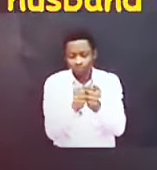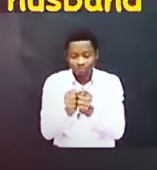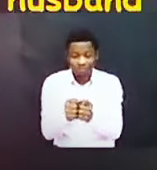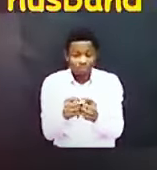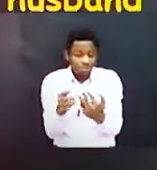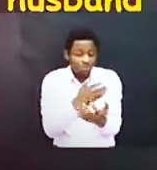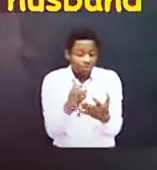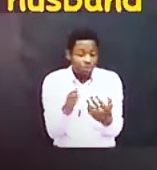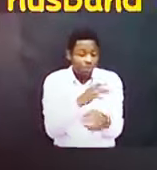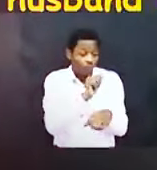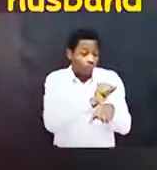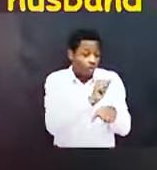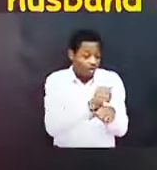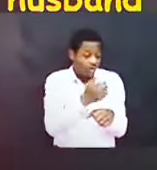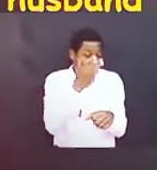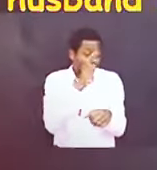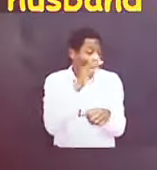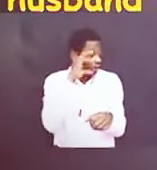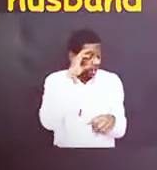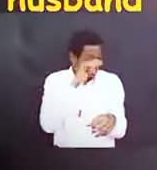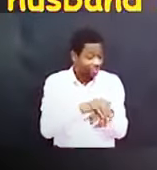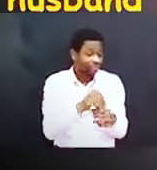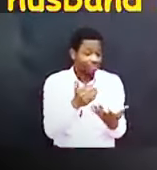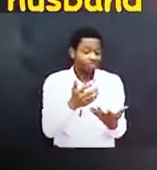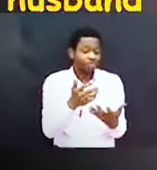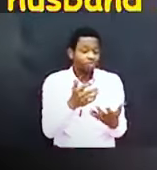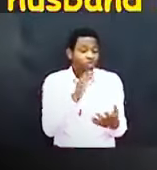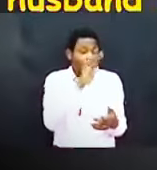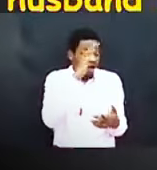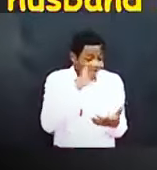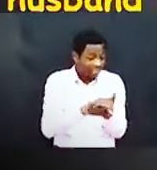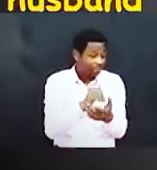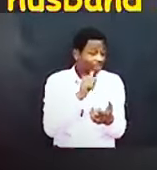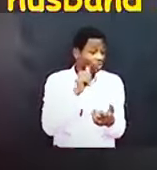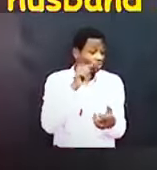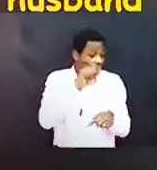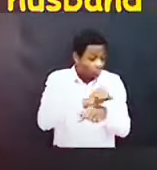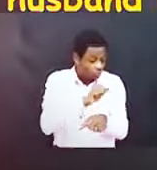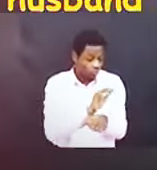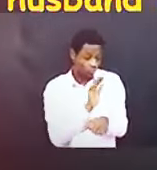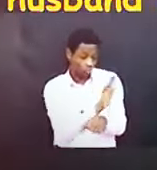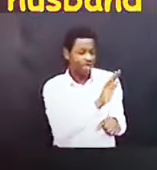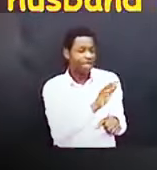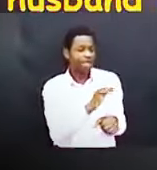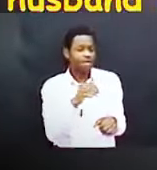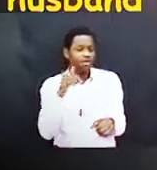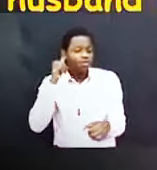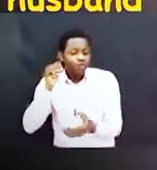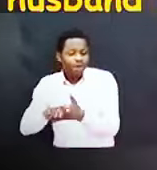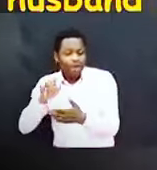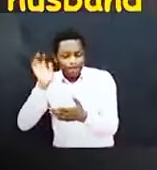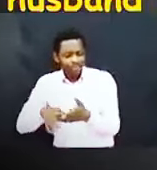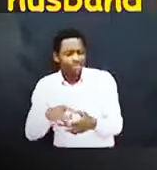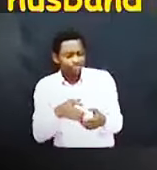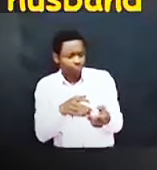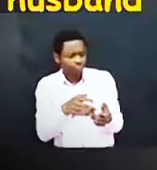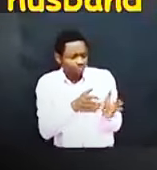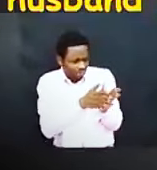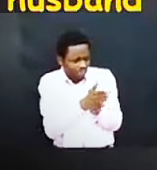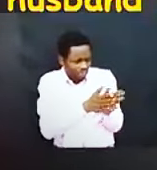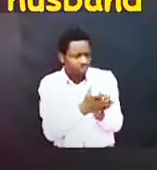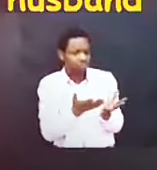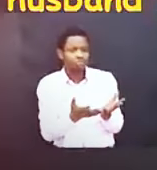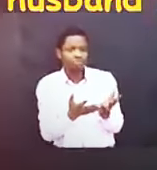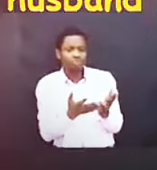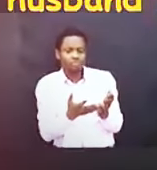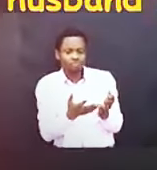does, the lady should be interested in. They have to look at what they do for a living. And then they